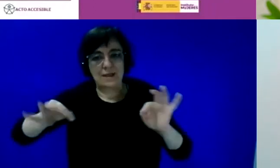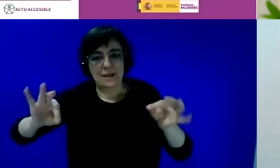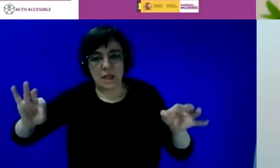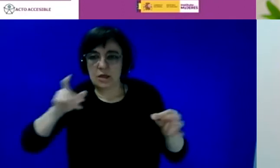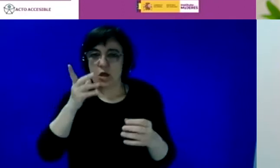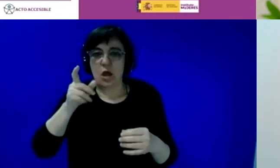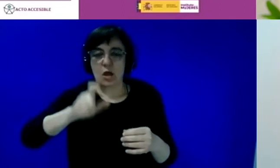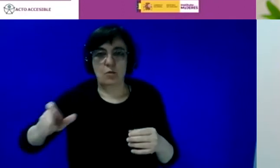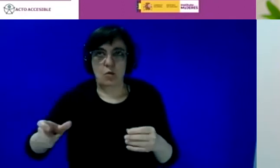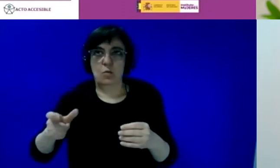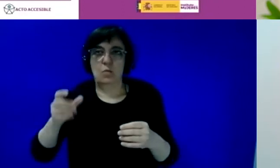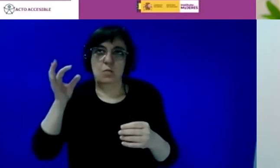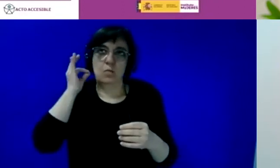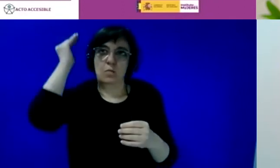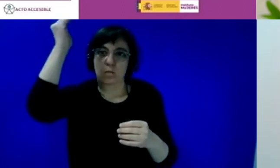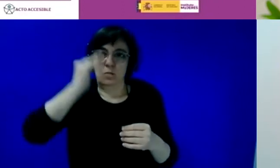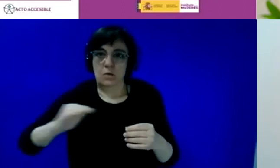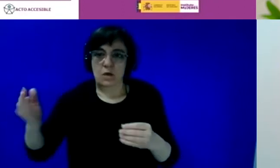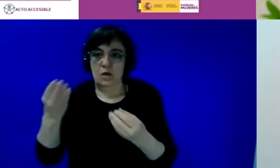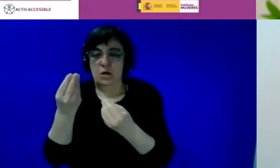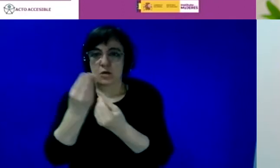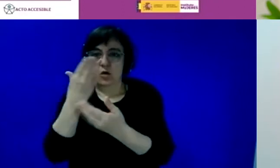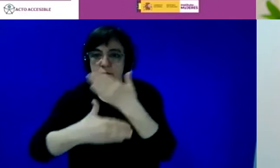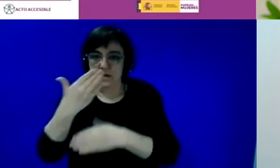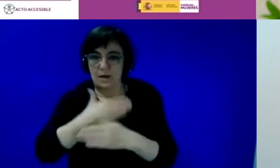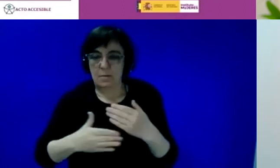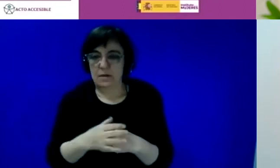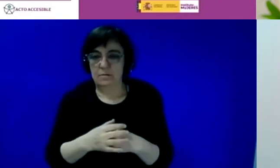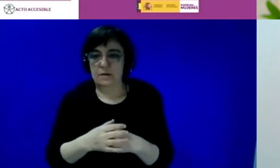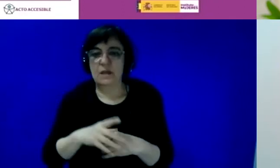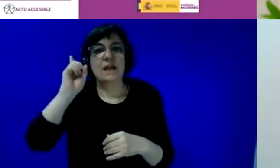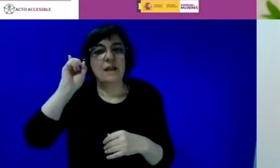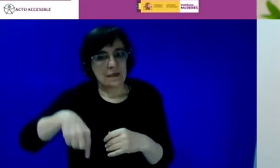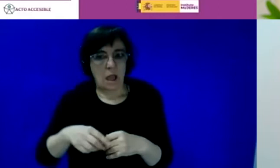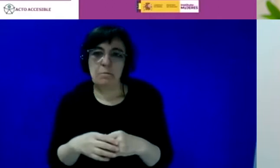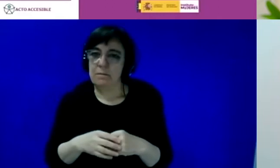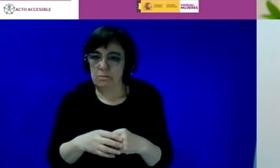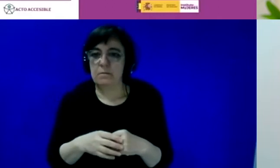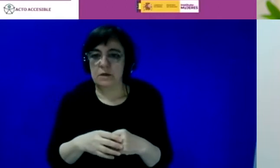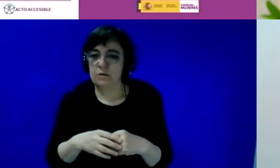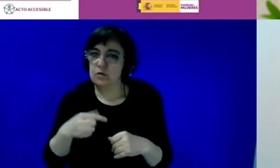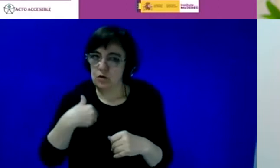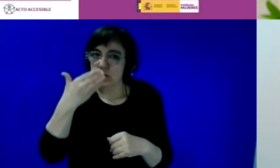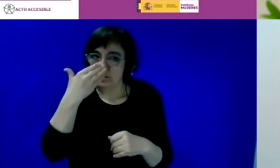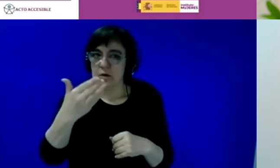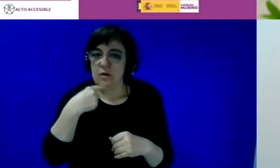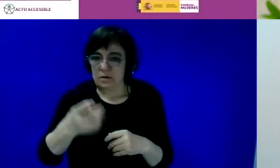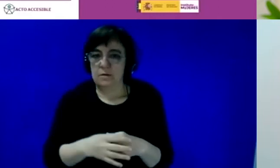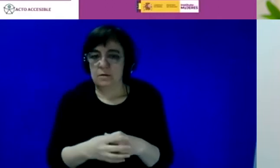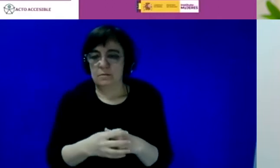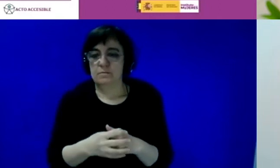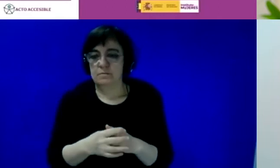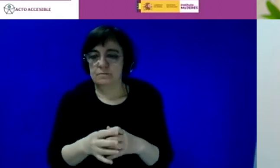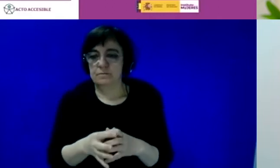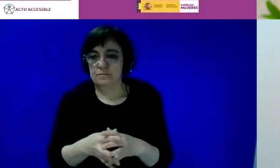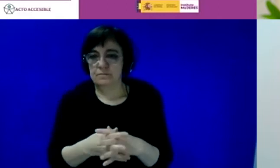with disabilities, but especially being as I would say, the ones that the